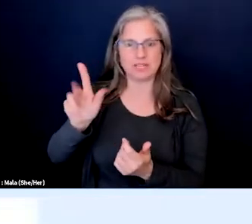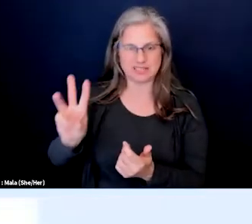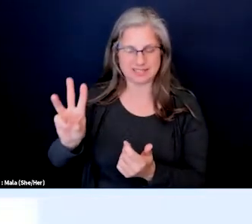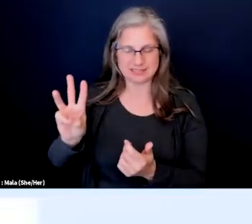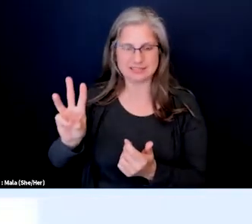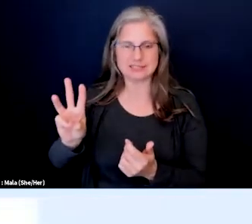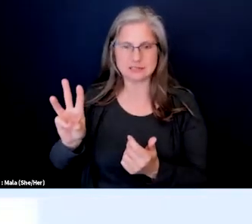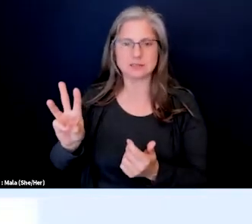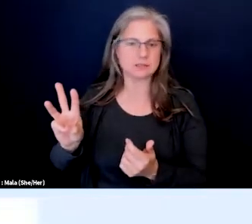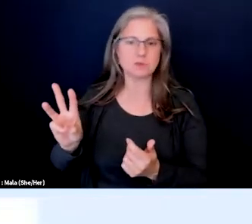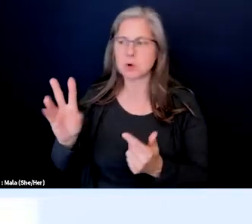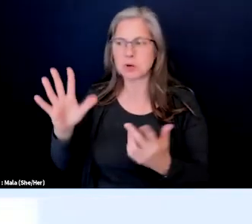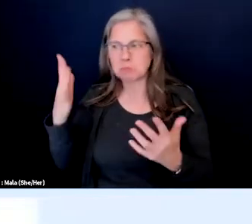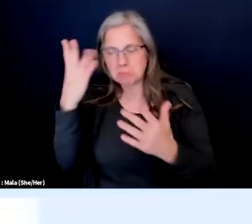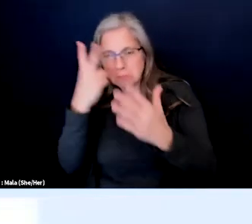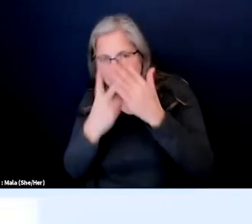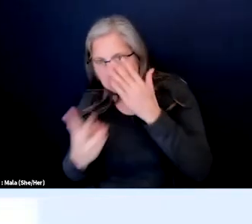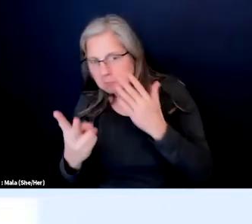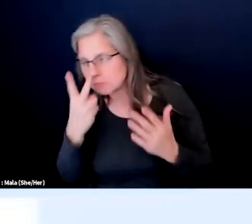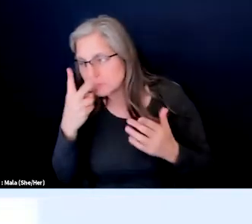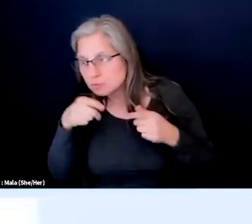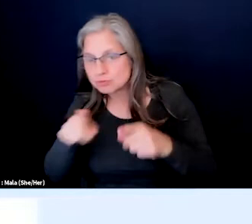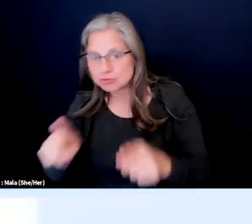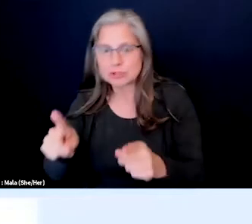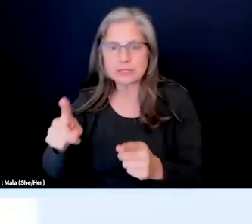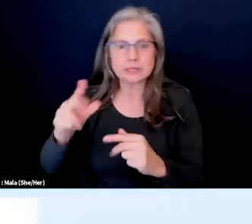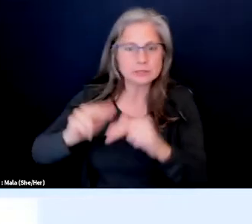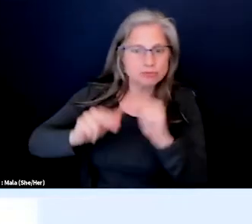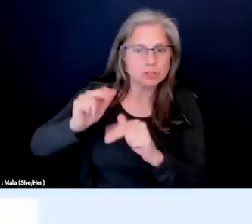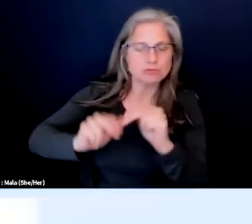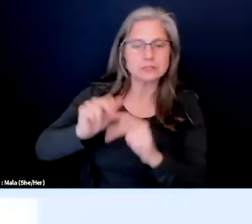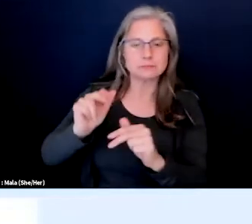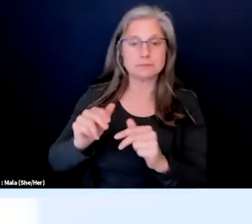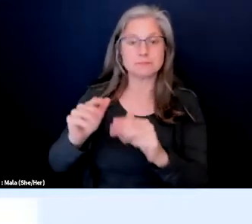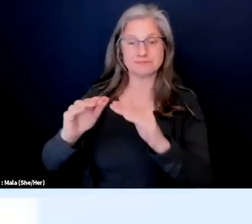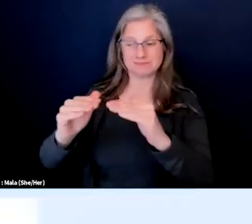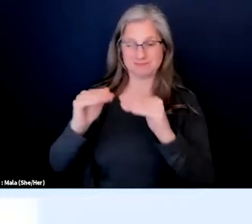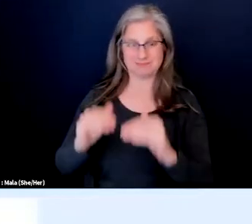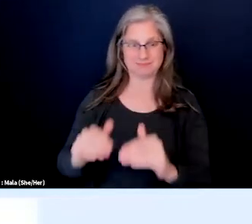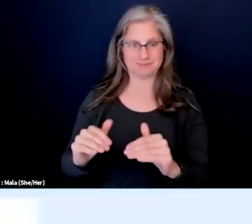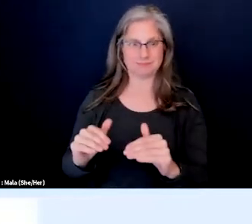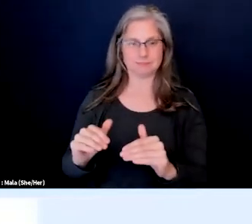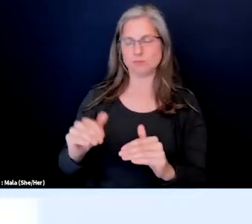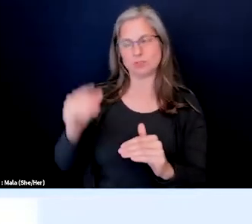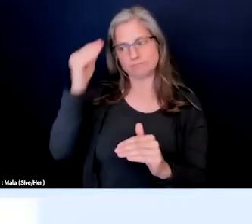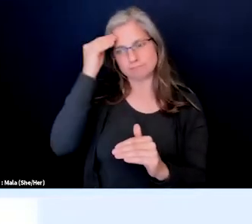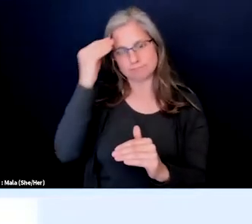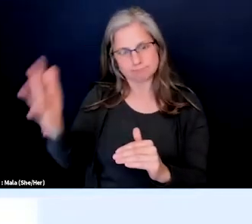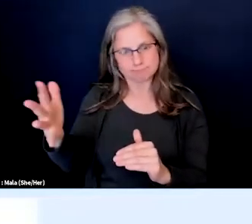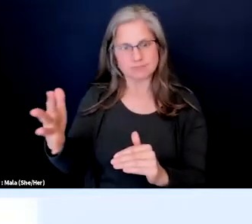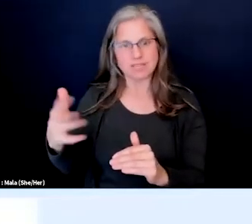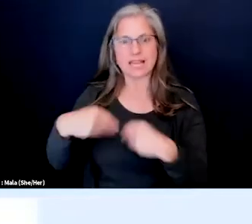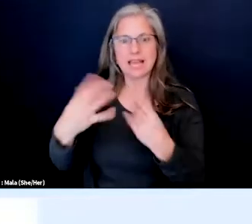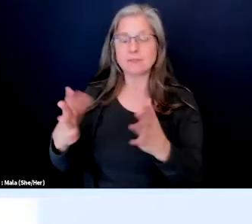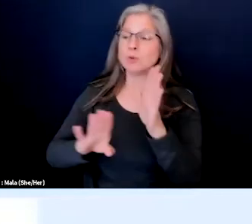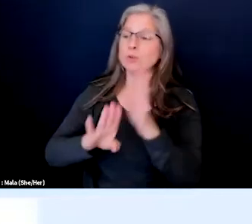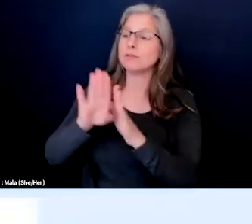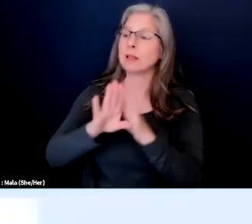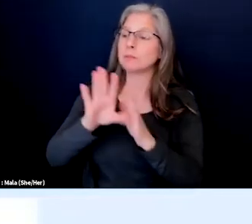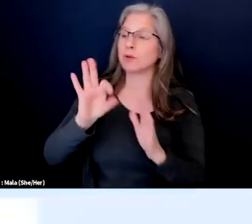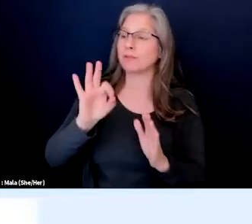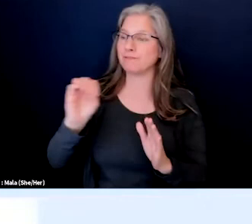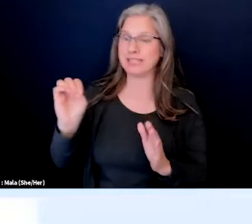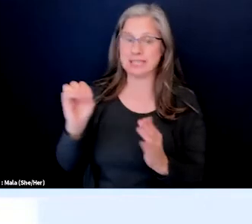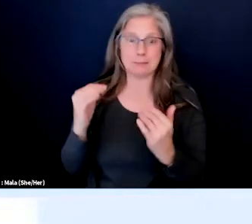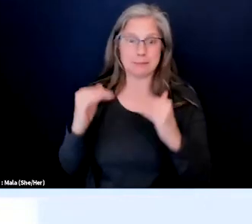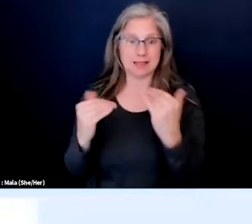for unforeseens during construction at the site. Below that, I'm just as a point of reference, I gave you the developer fee balance as it is